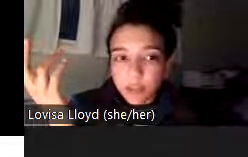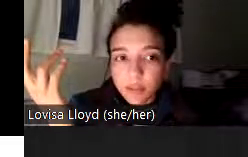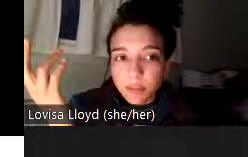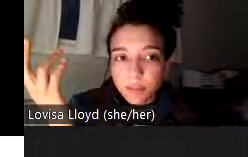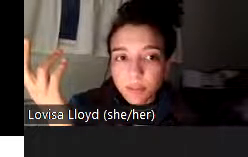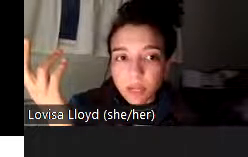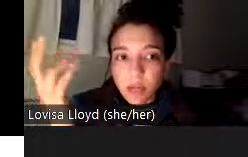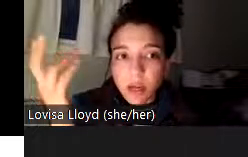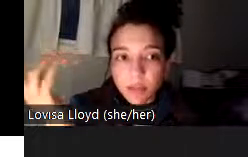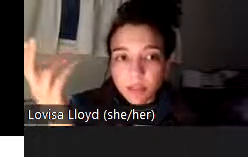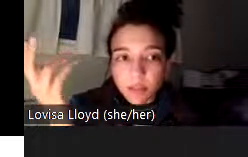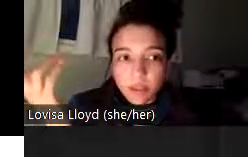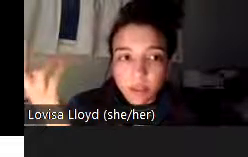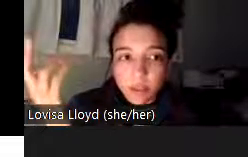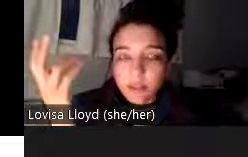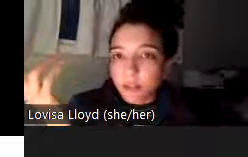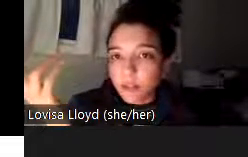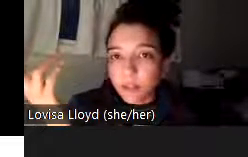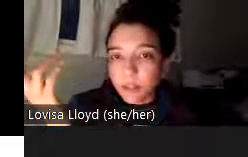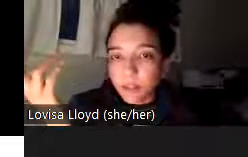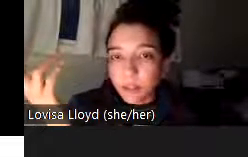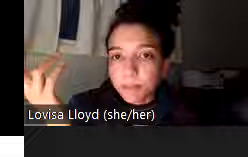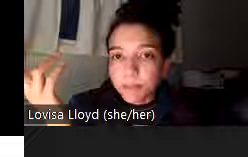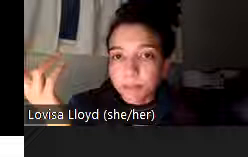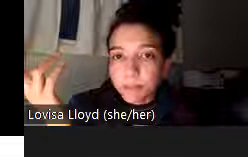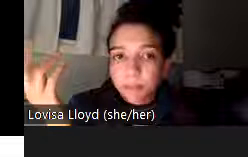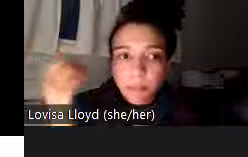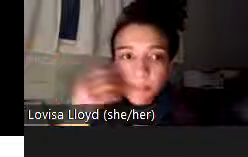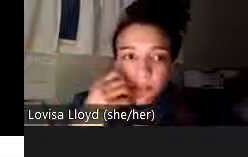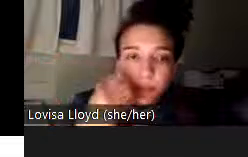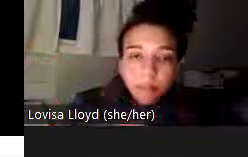commission, our colleagues or collaborators, in an unfavorable light.